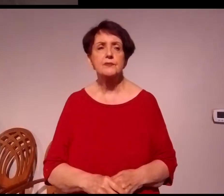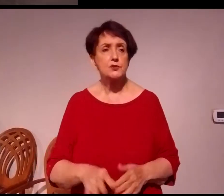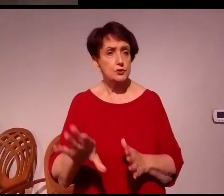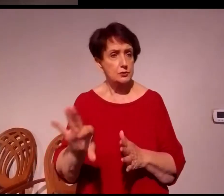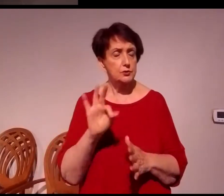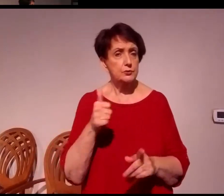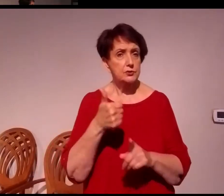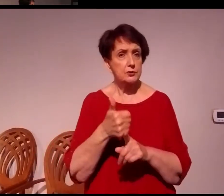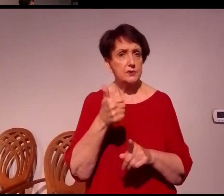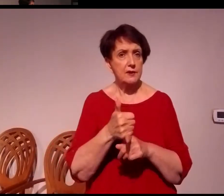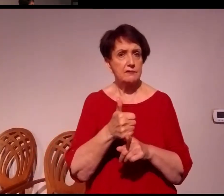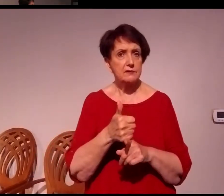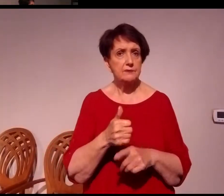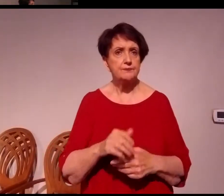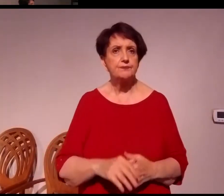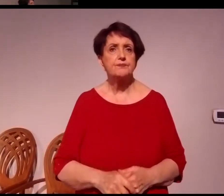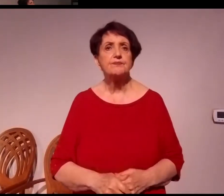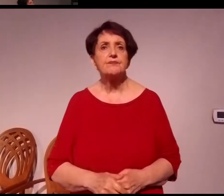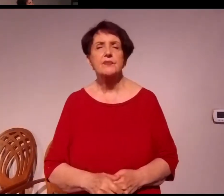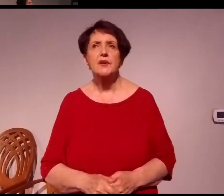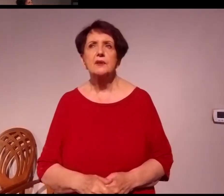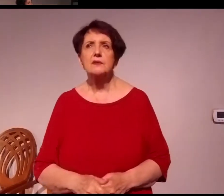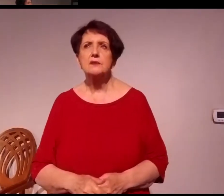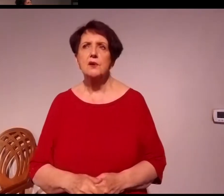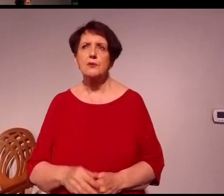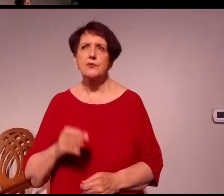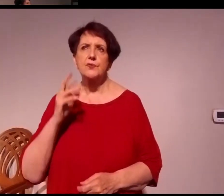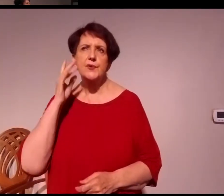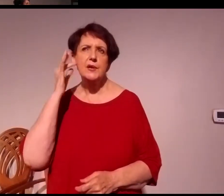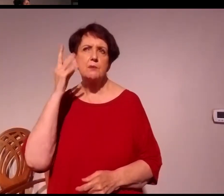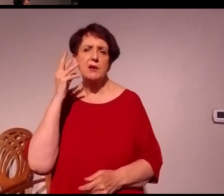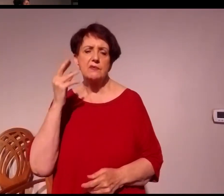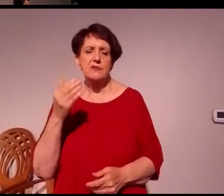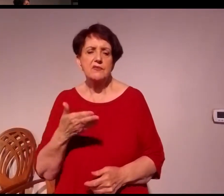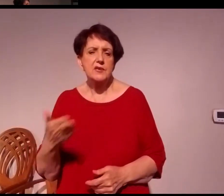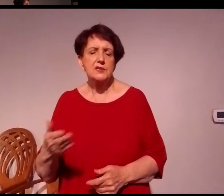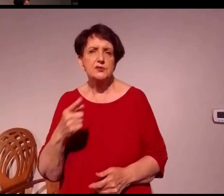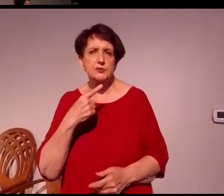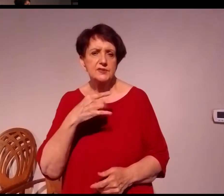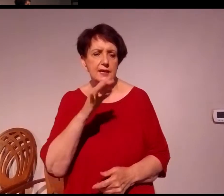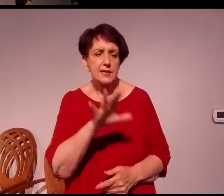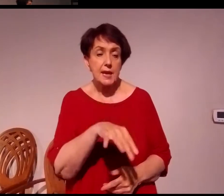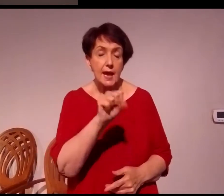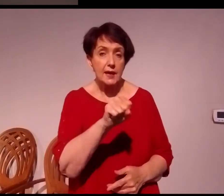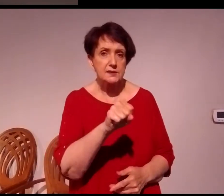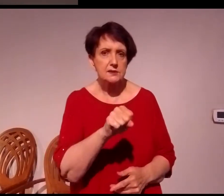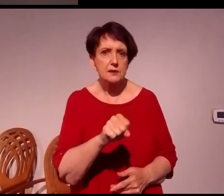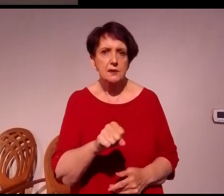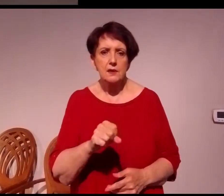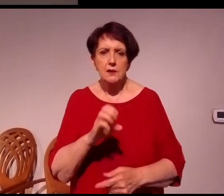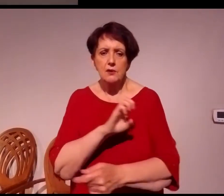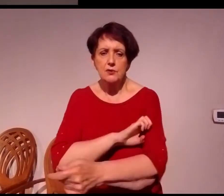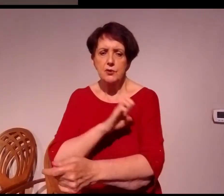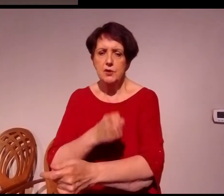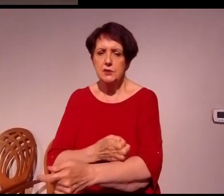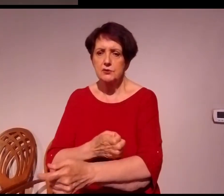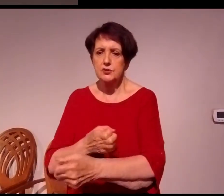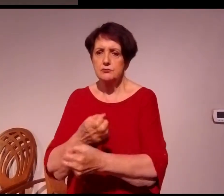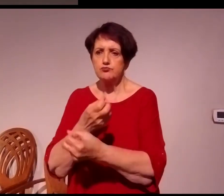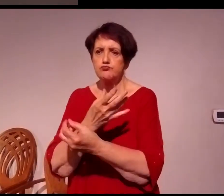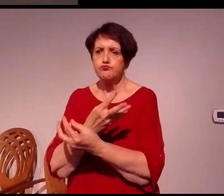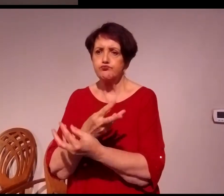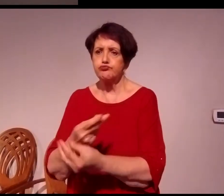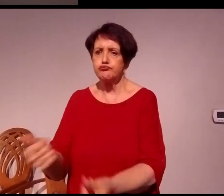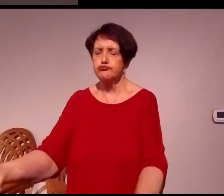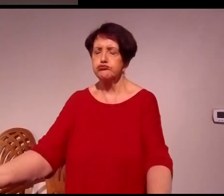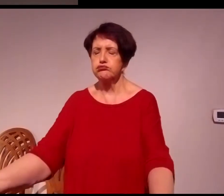Choose. And so we think about those things that we say yes to that drain our energy, especially people that we say yes